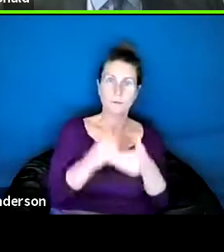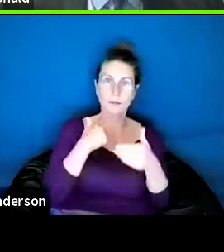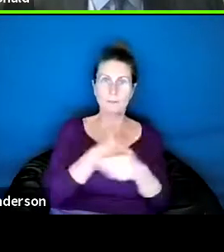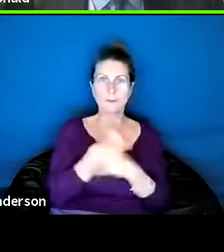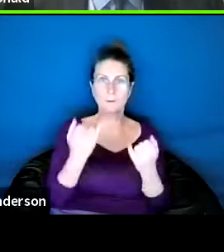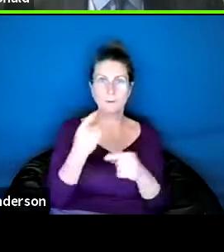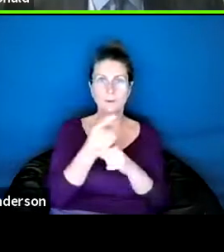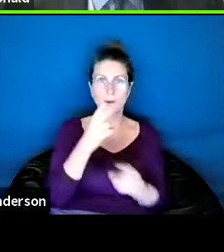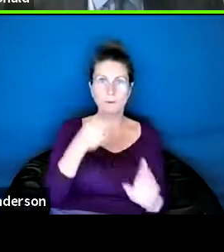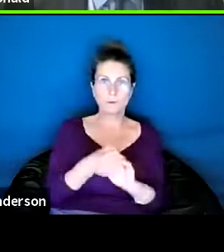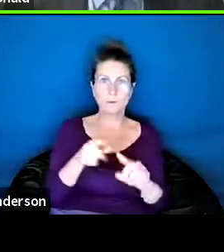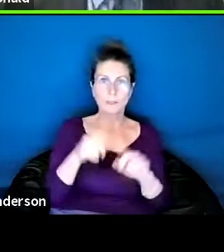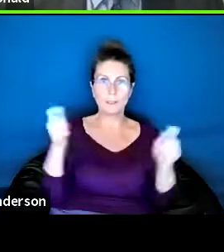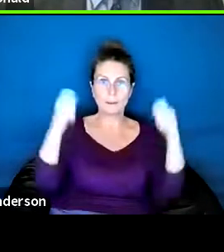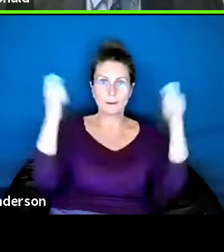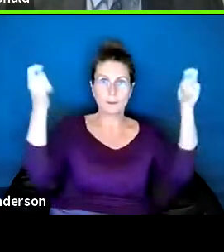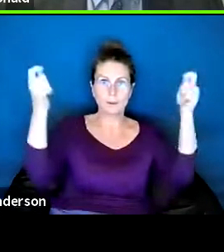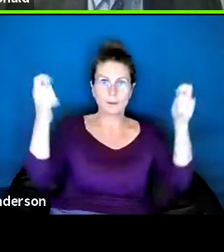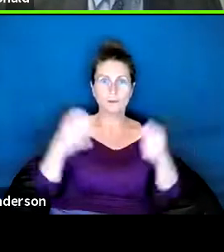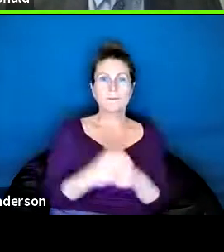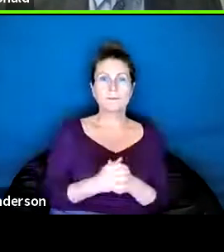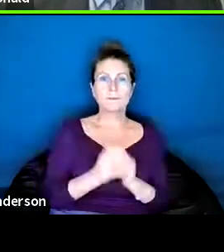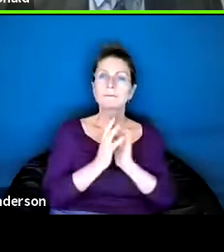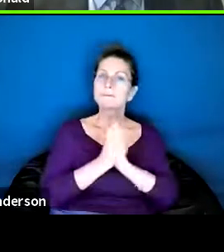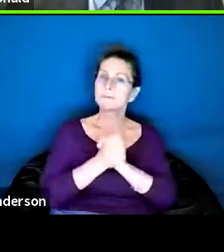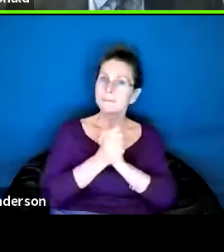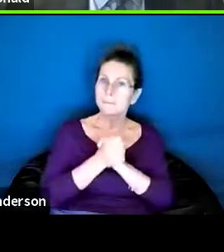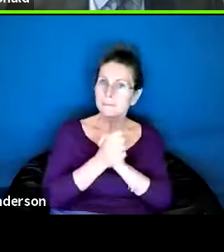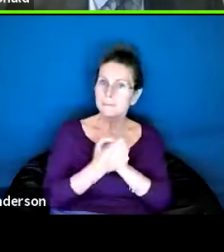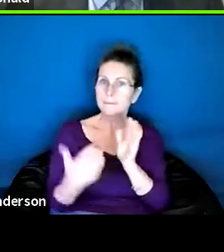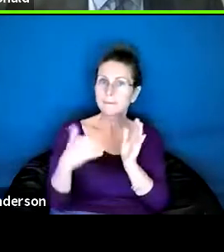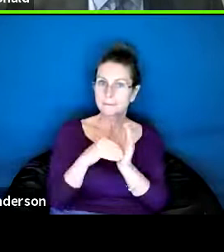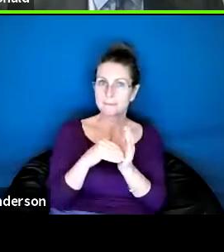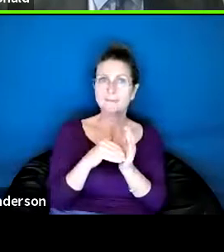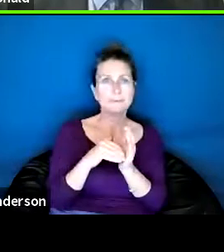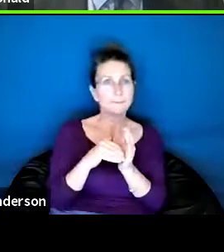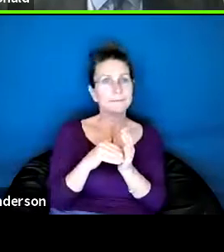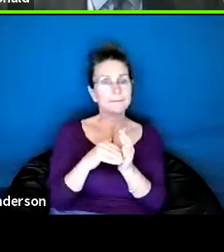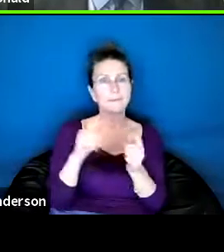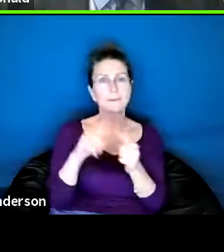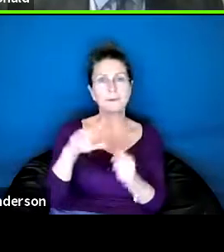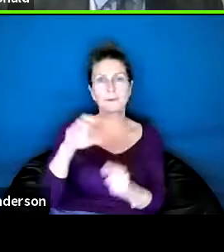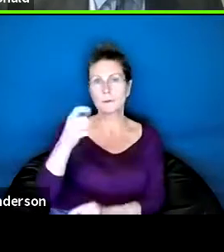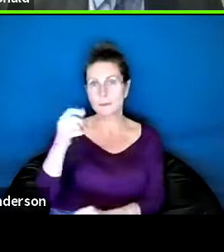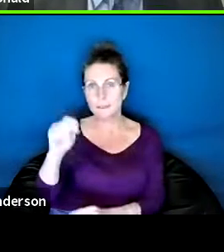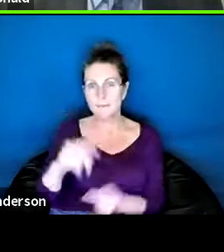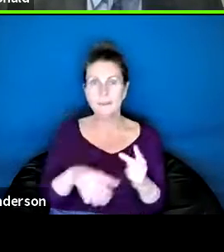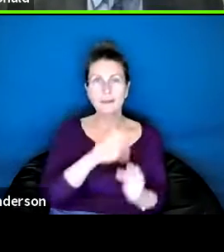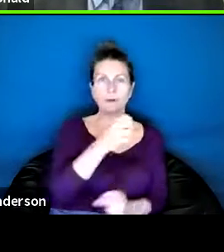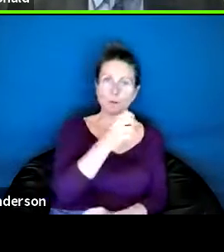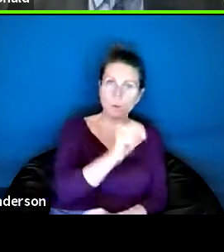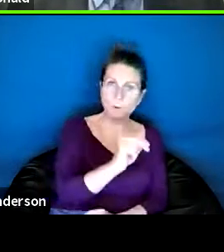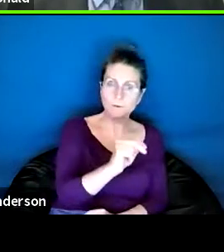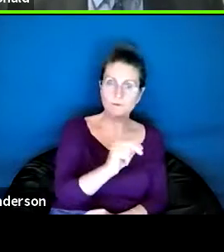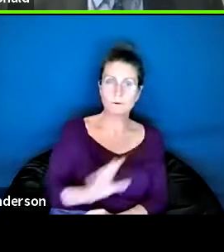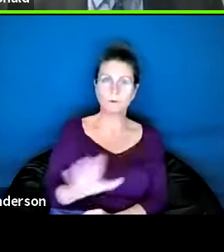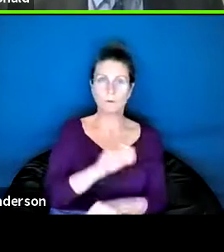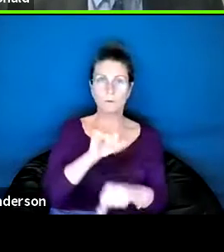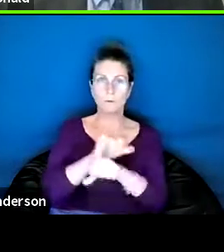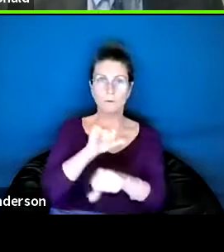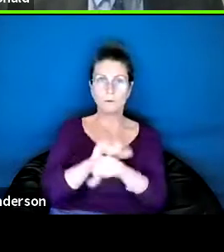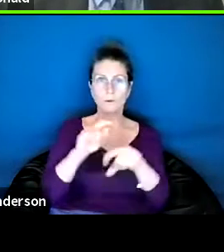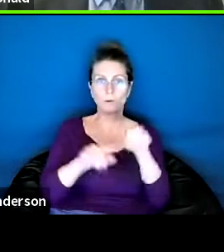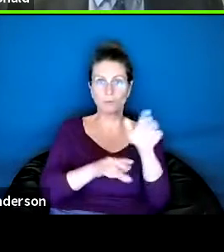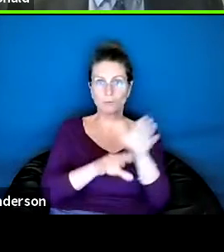this celebration. And congratulations again to Stephen and Susan for working to create